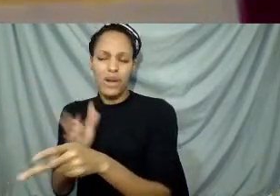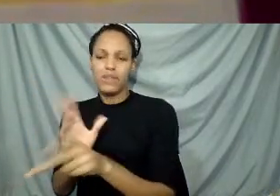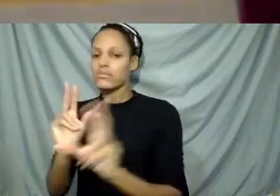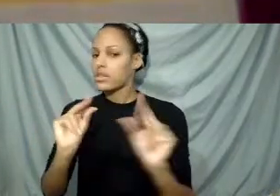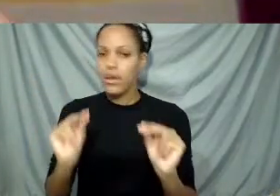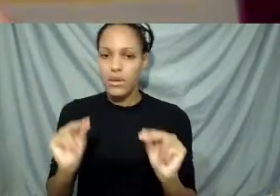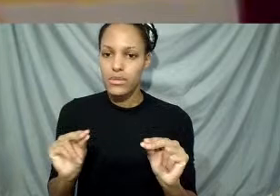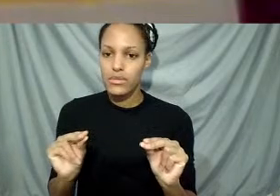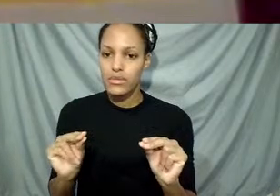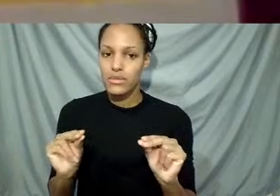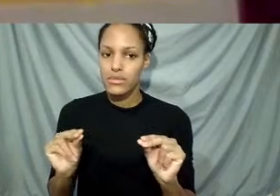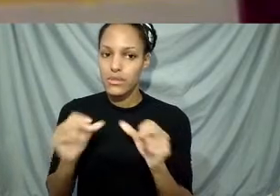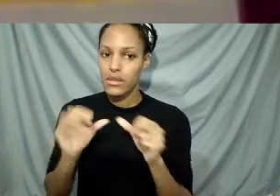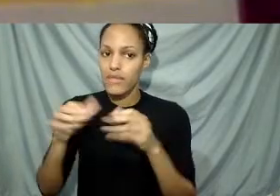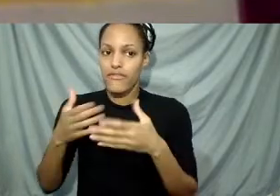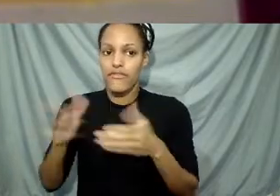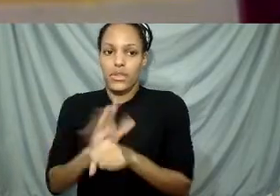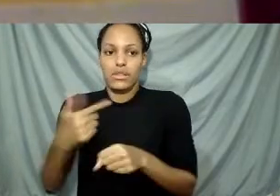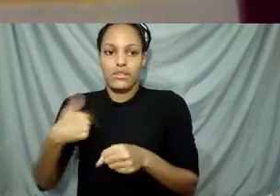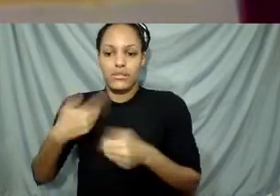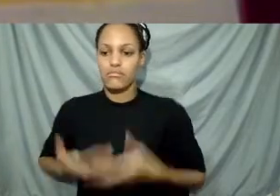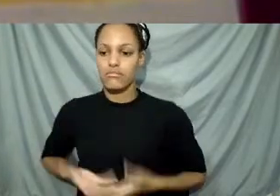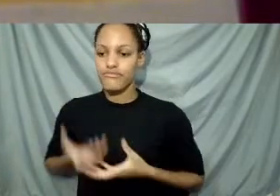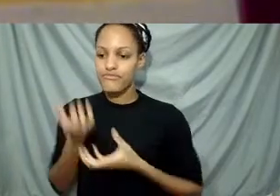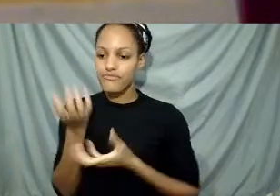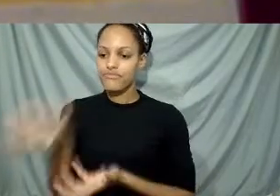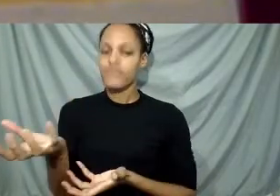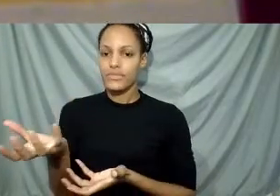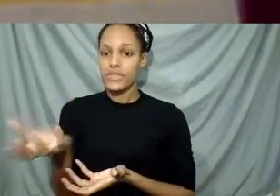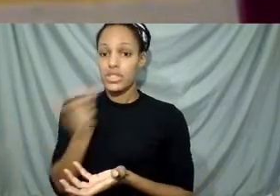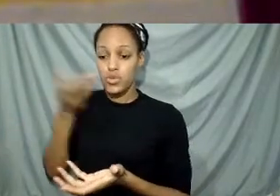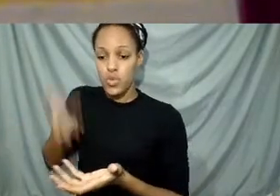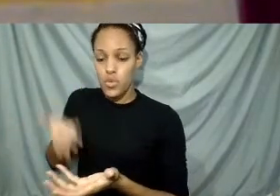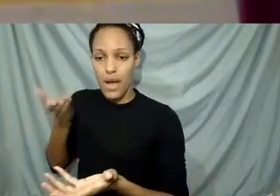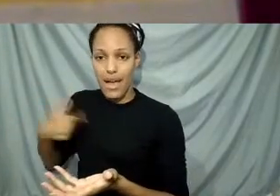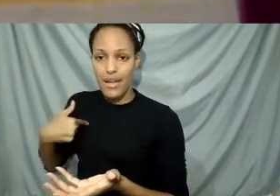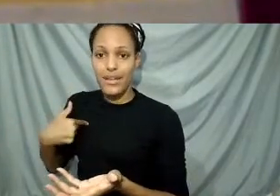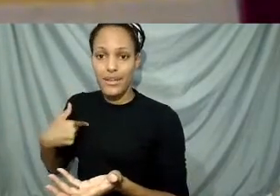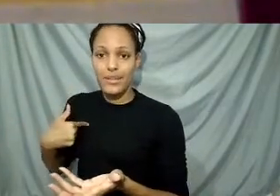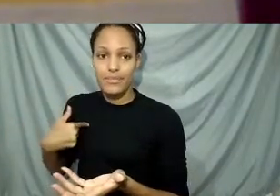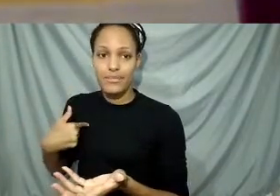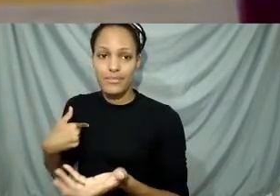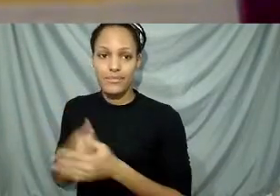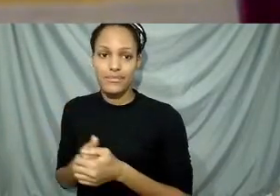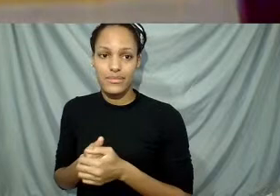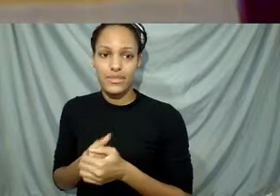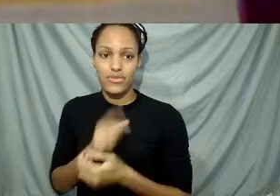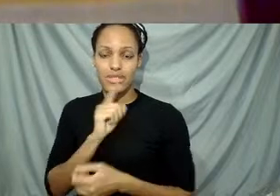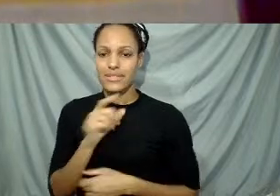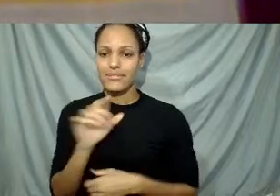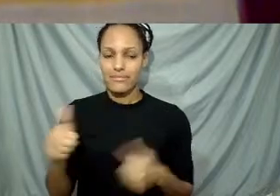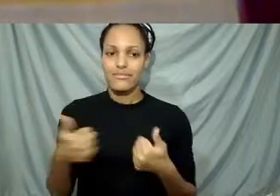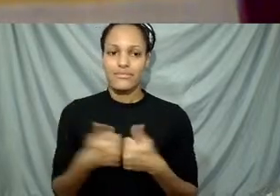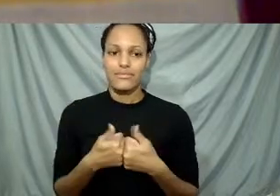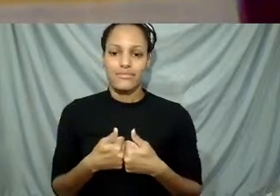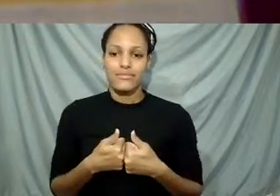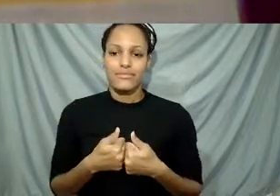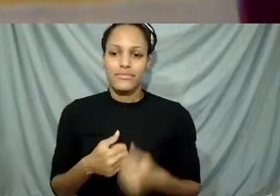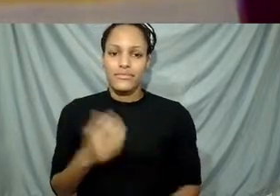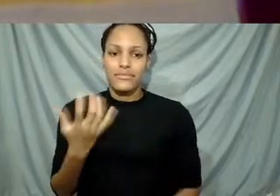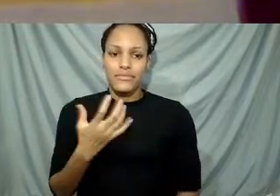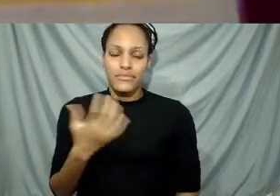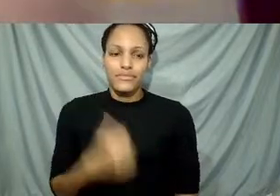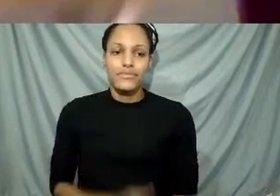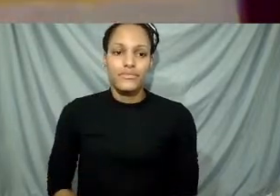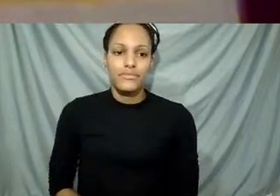me. So I'm super grateful for that experience. That was very challenging, very challenging.